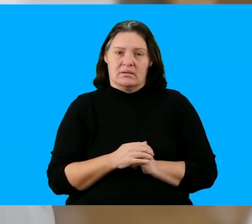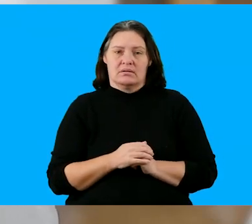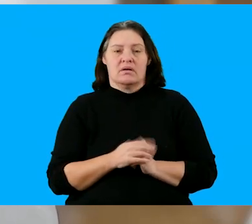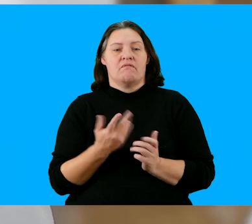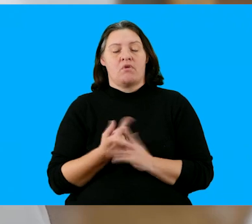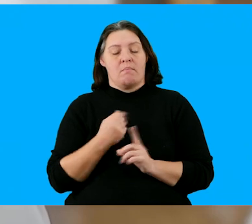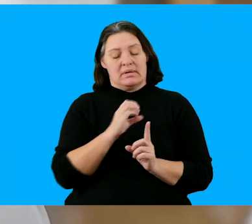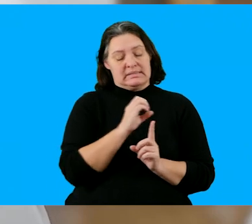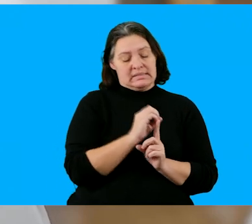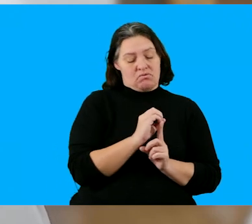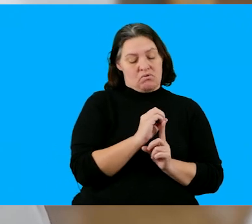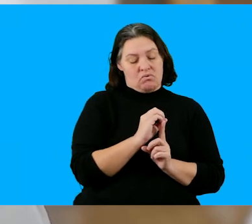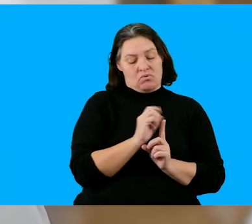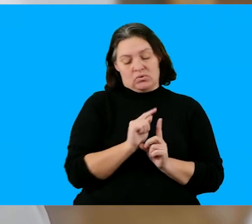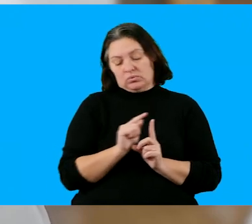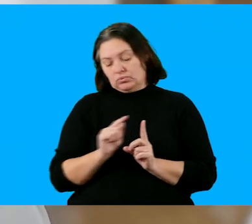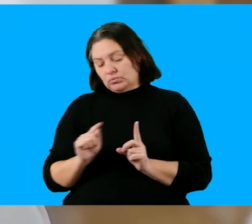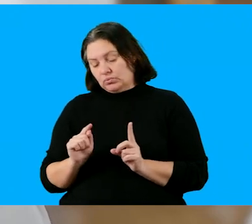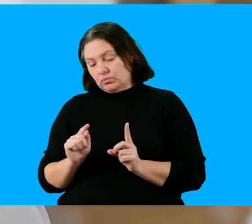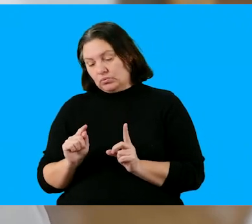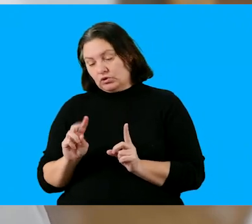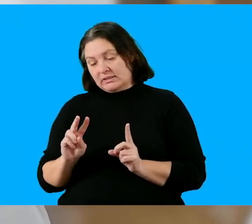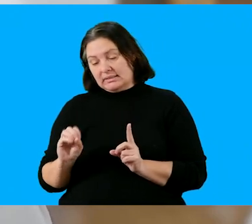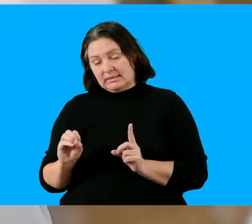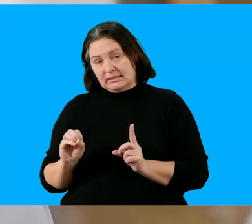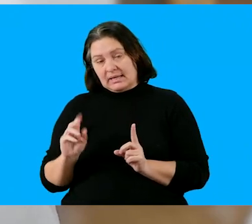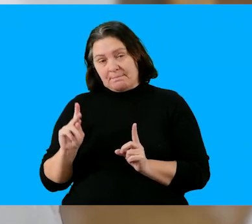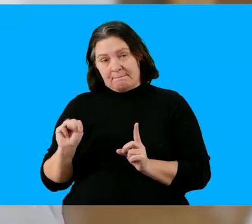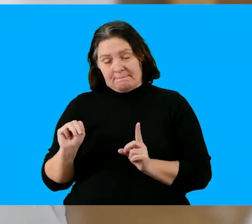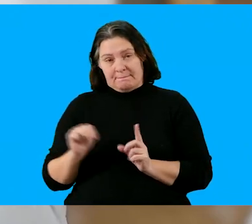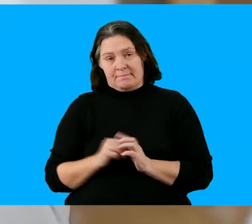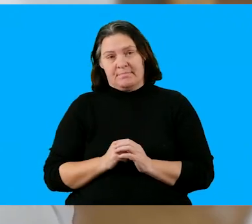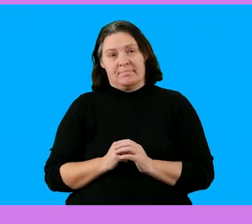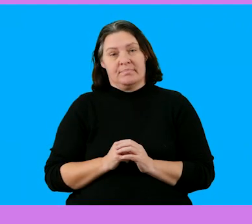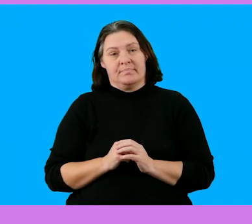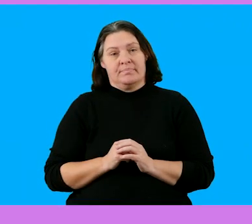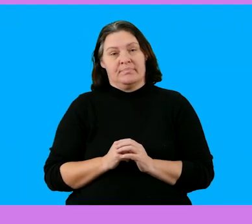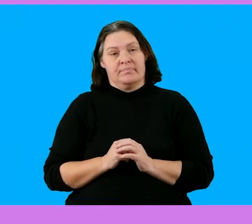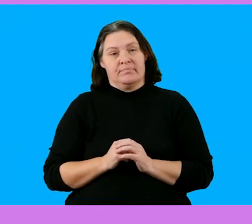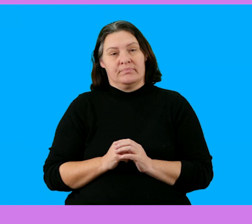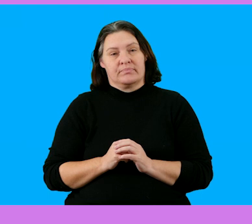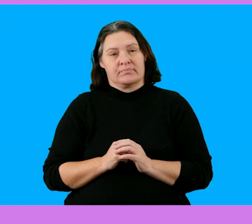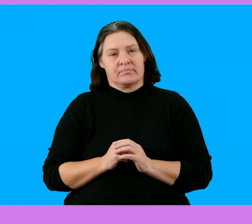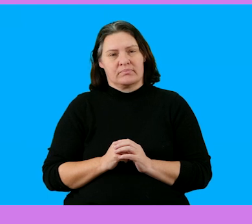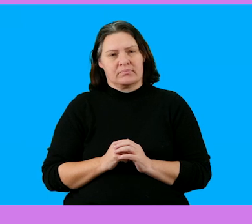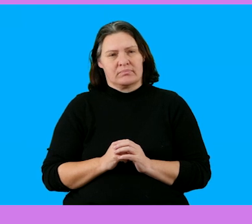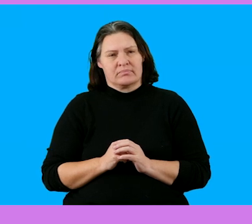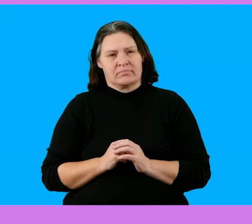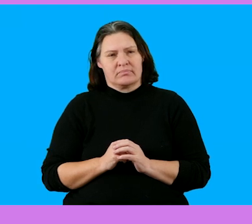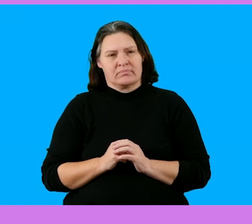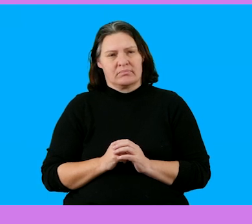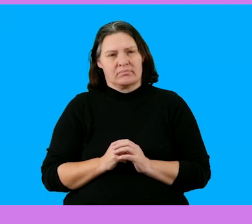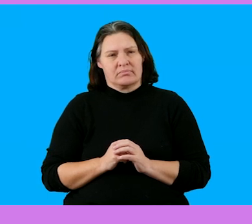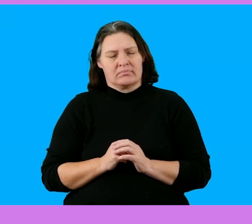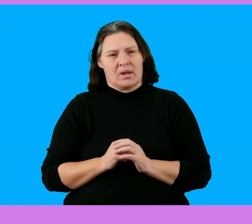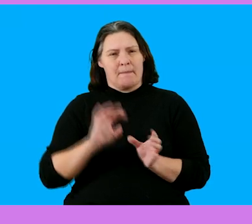measure from 0 on our bar scale all the way to 10 kilometers. Okay, so remember we start here. Don't